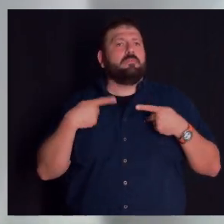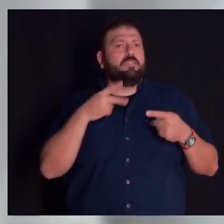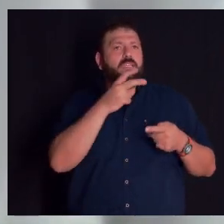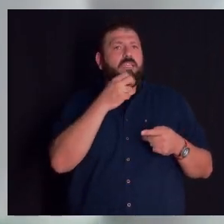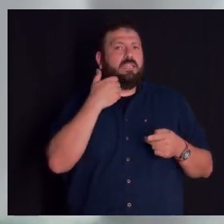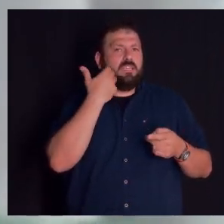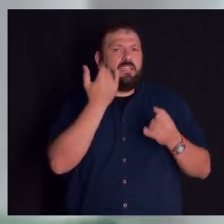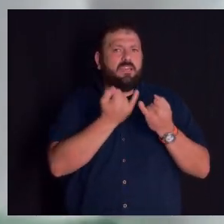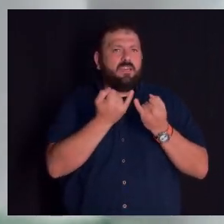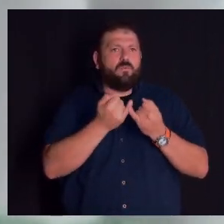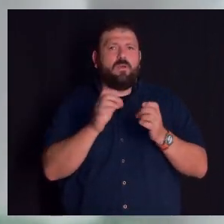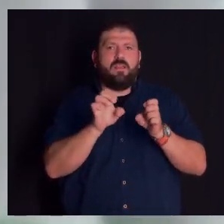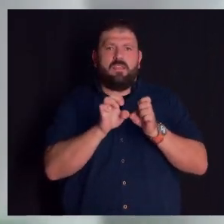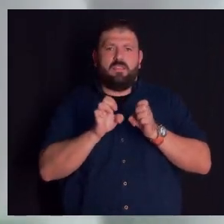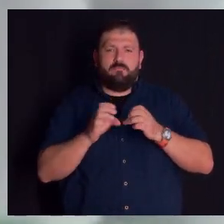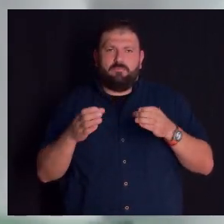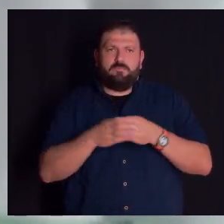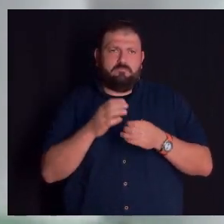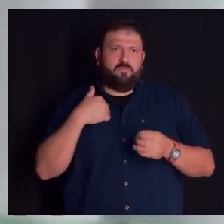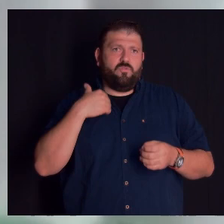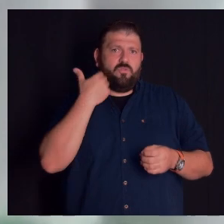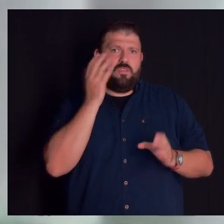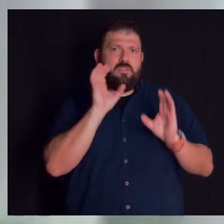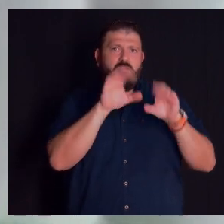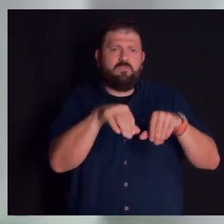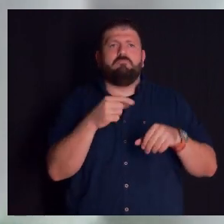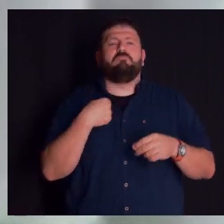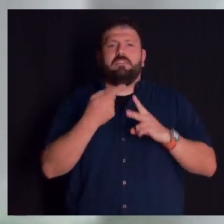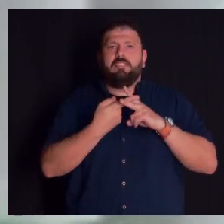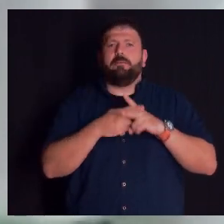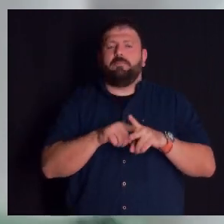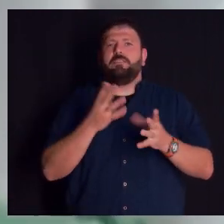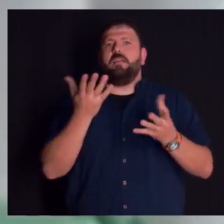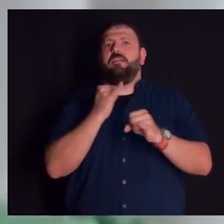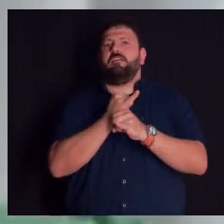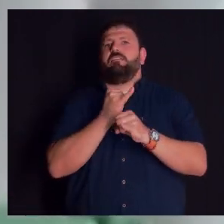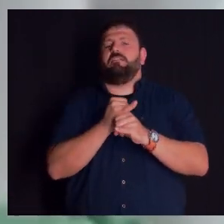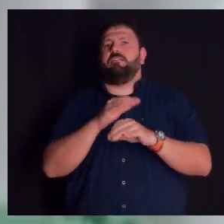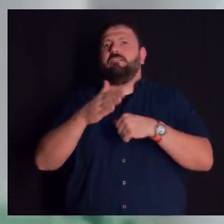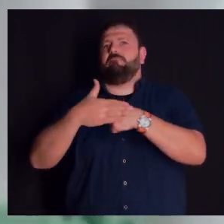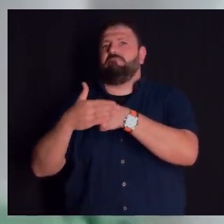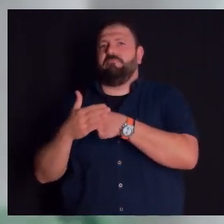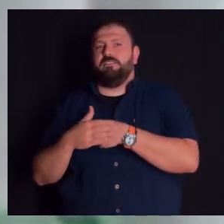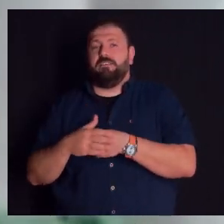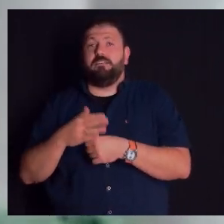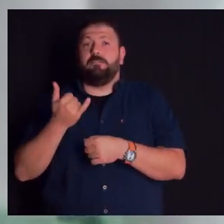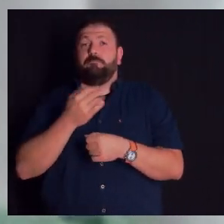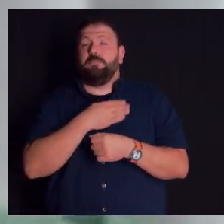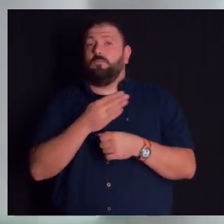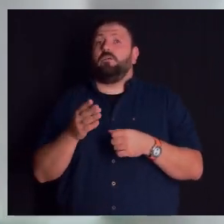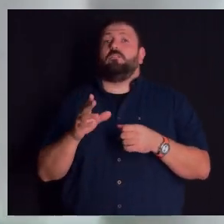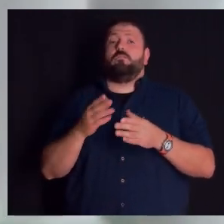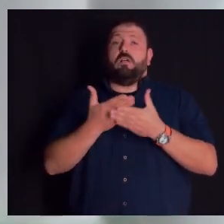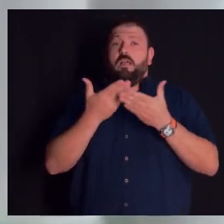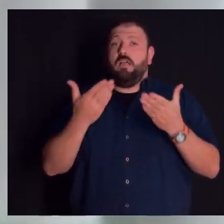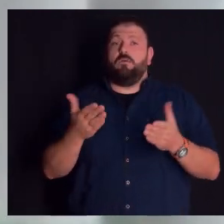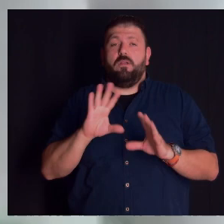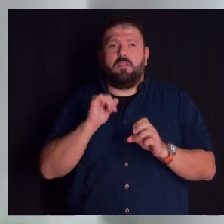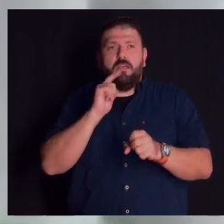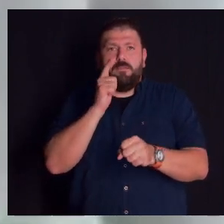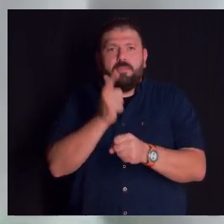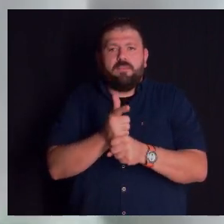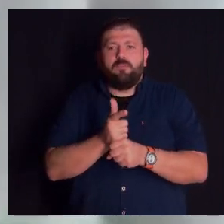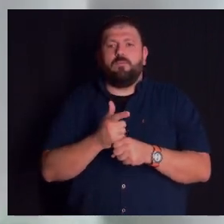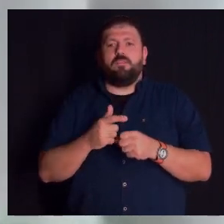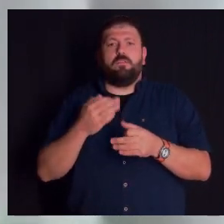a people that wanted to create new teams or groups. I changed. And